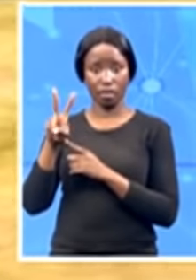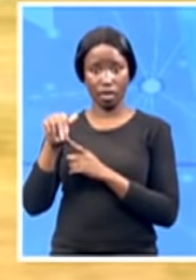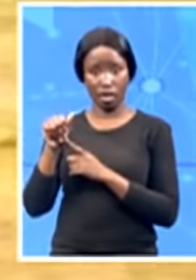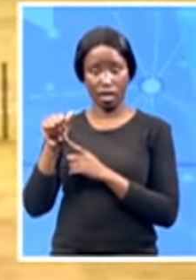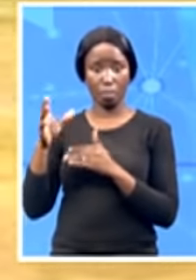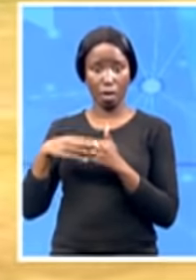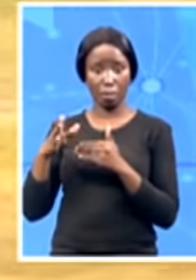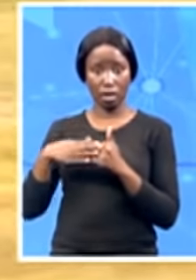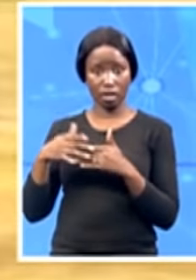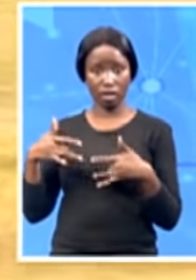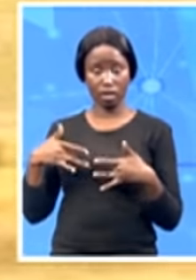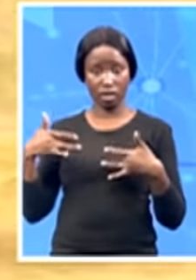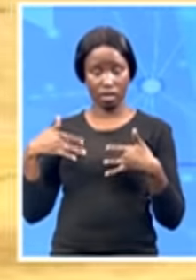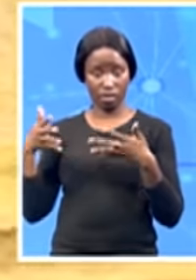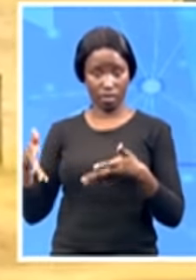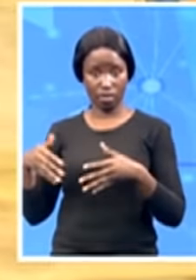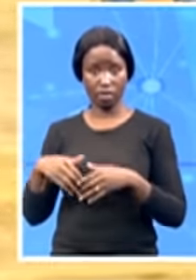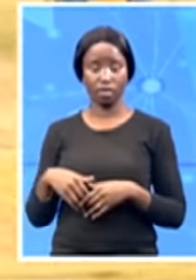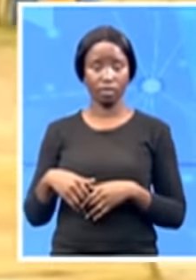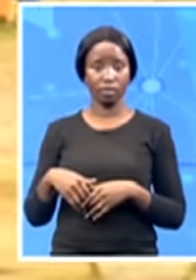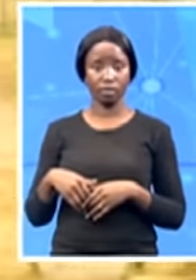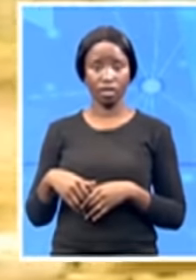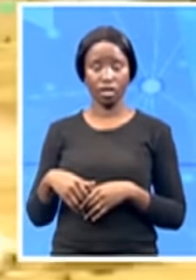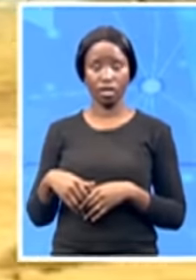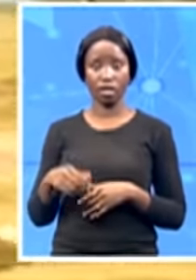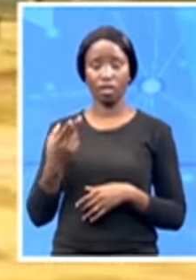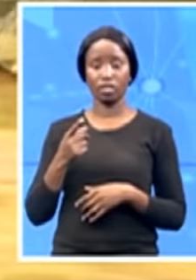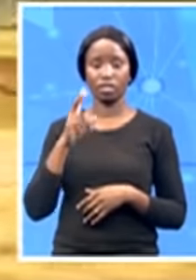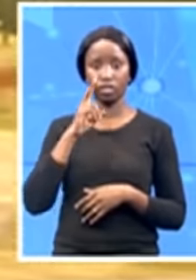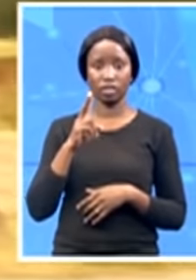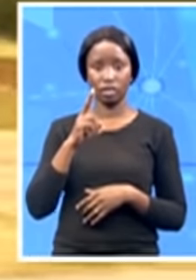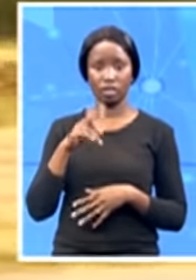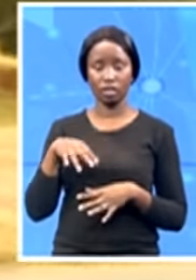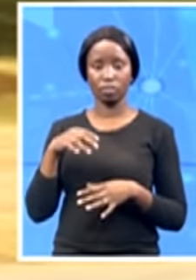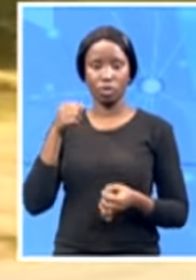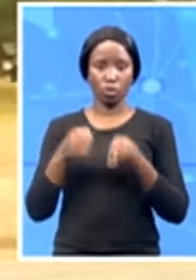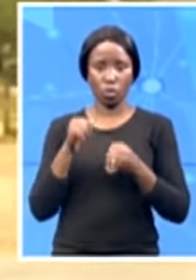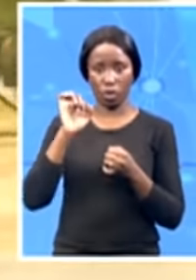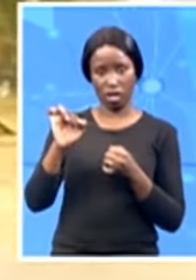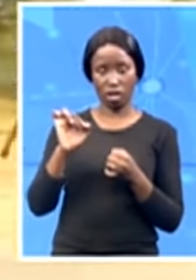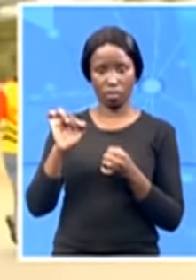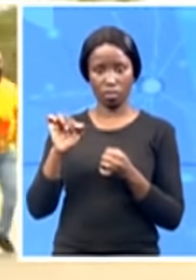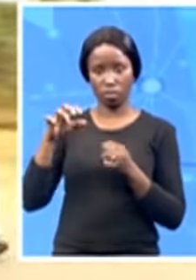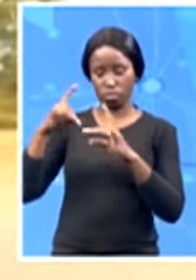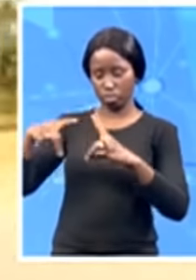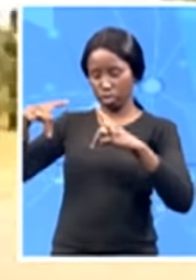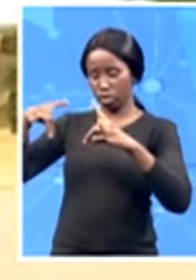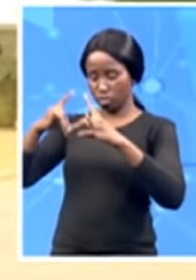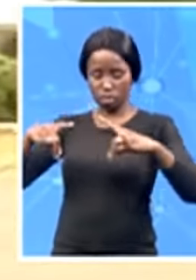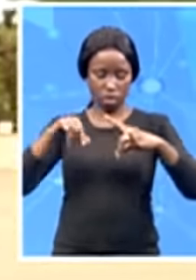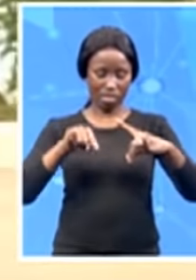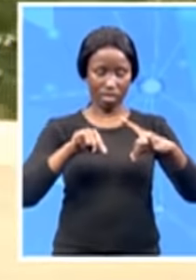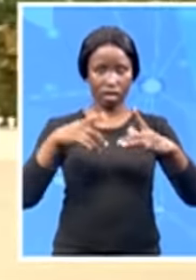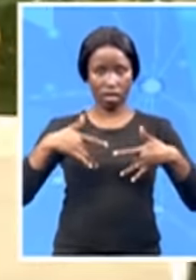Navy marquee there, that is where they are staying. This is the fence, of course, into